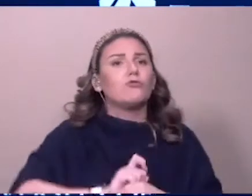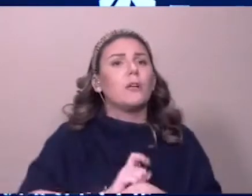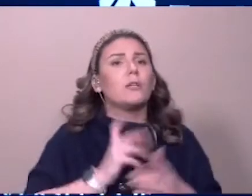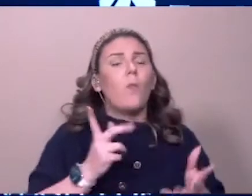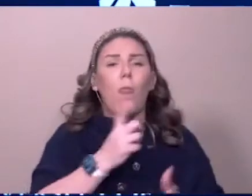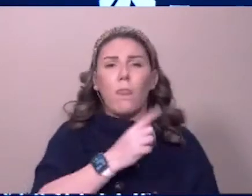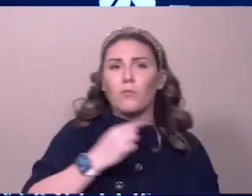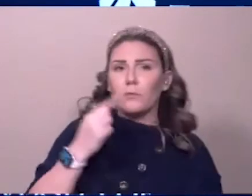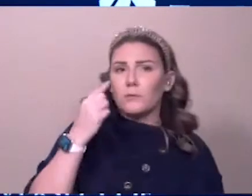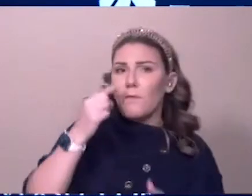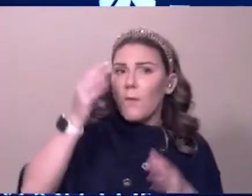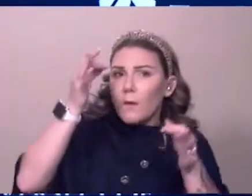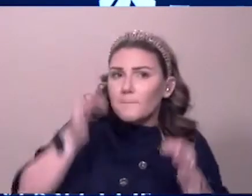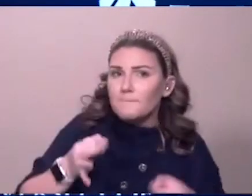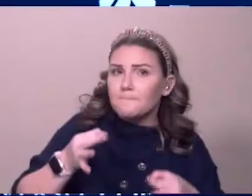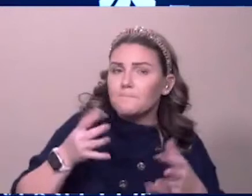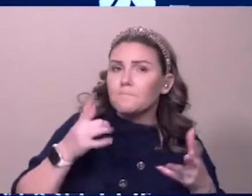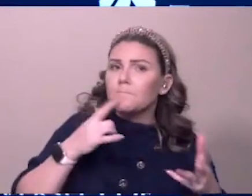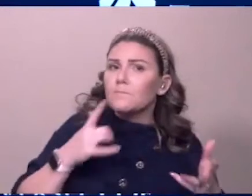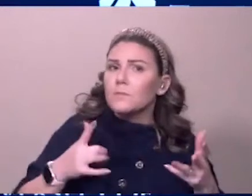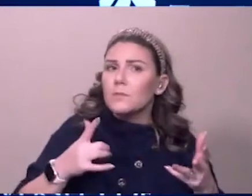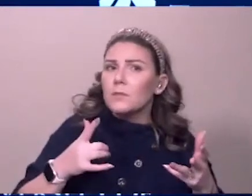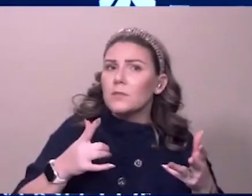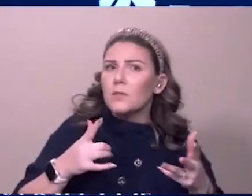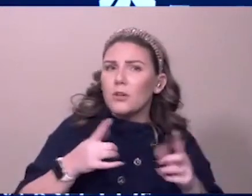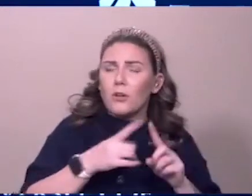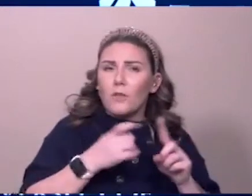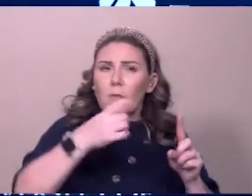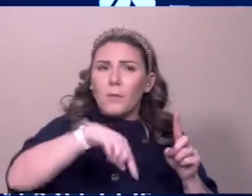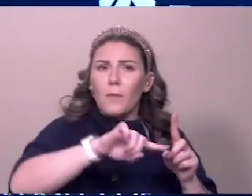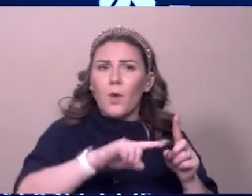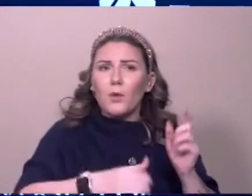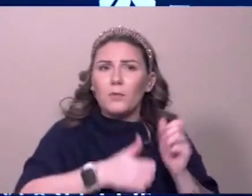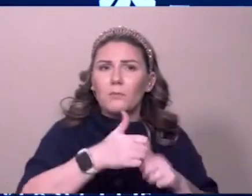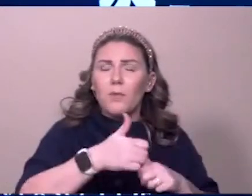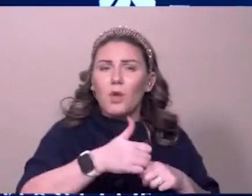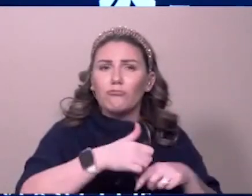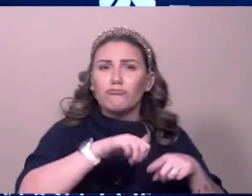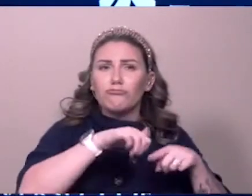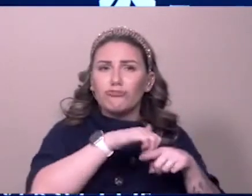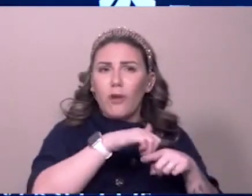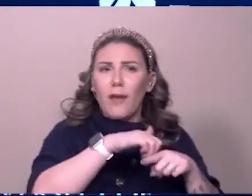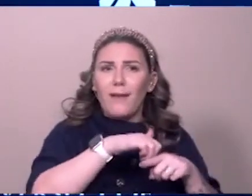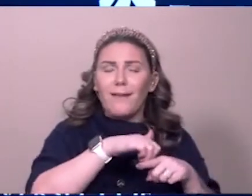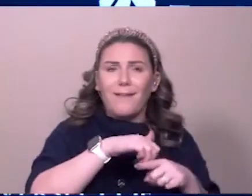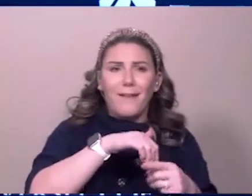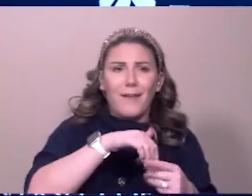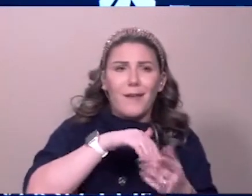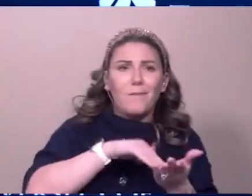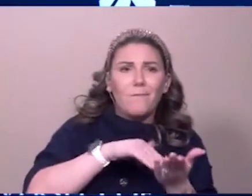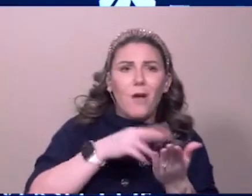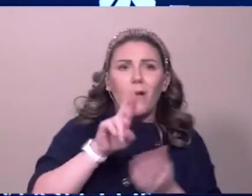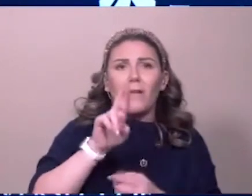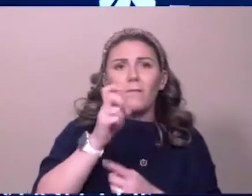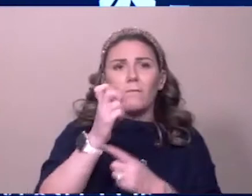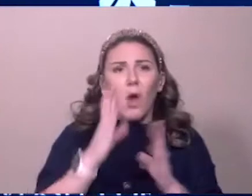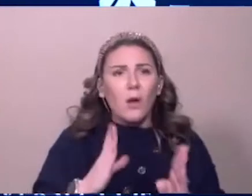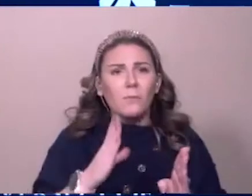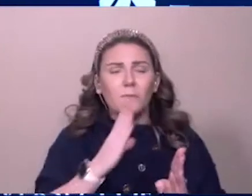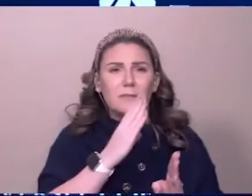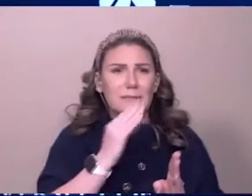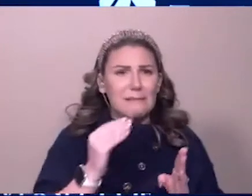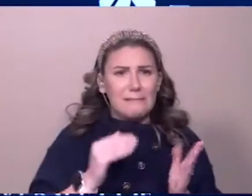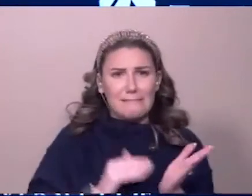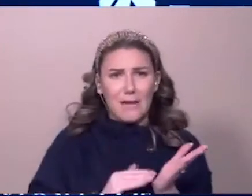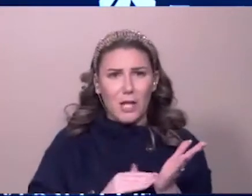for decision-making away from those who are most trained, pharmacists and physicians, in the era of this